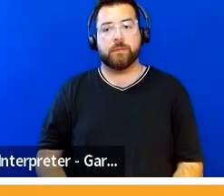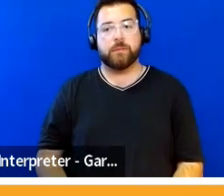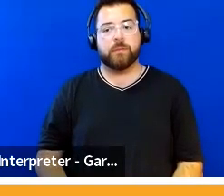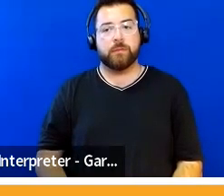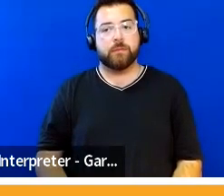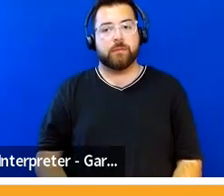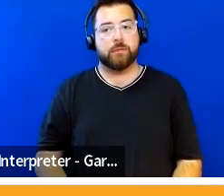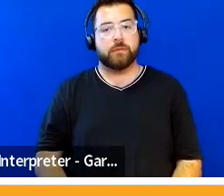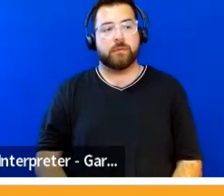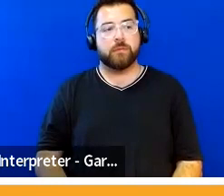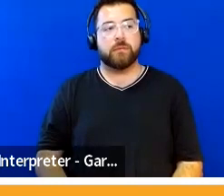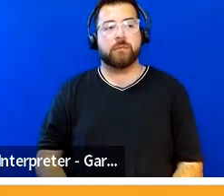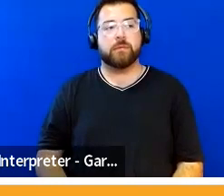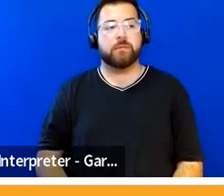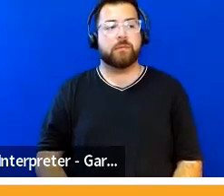Here we go.